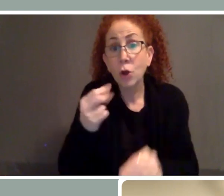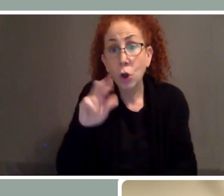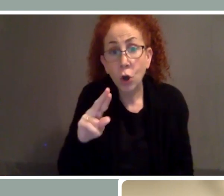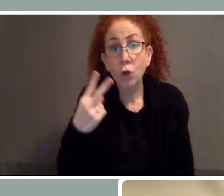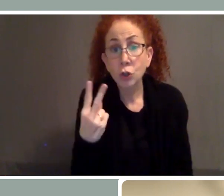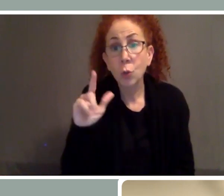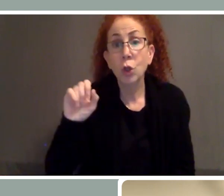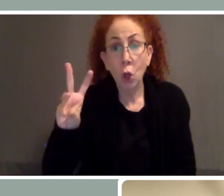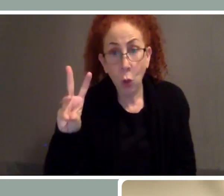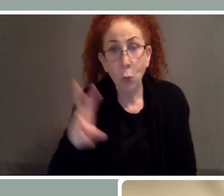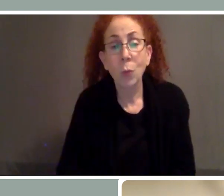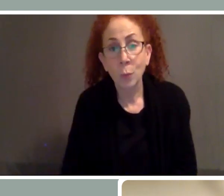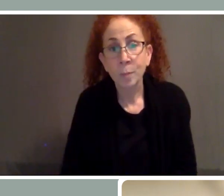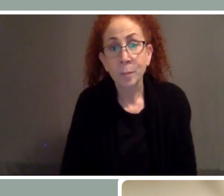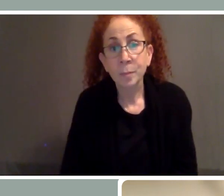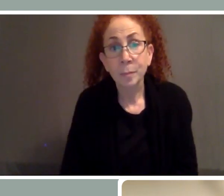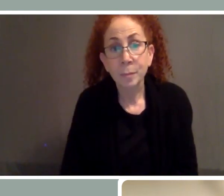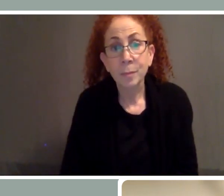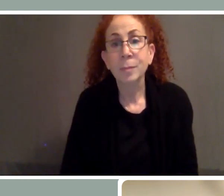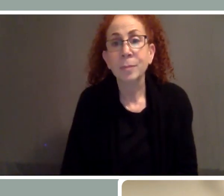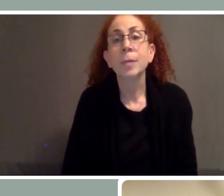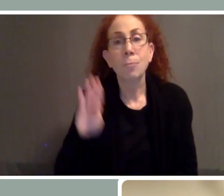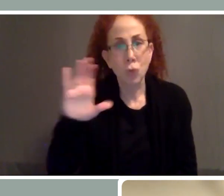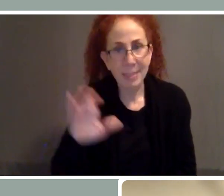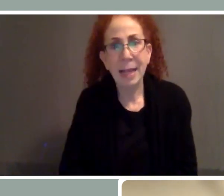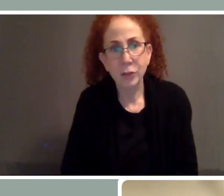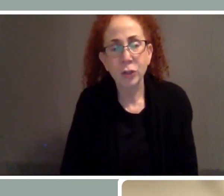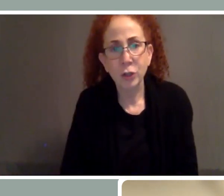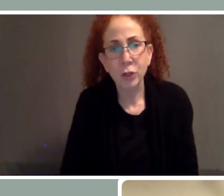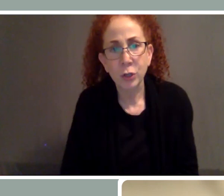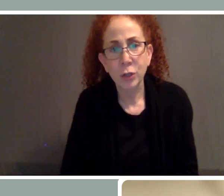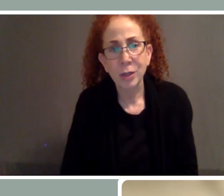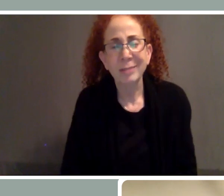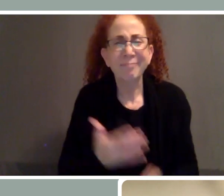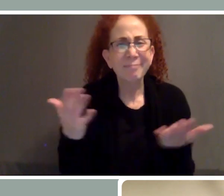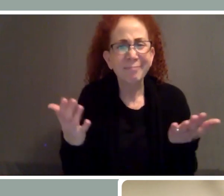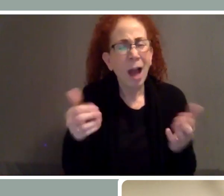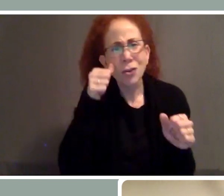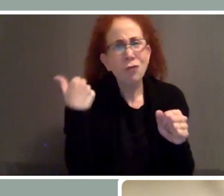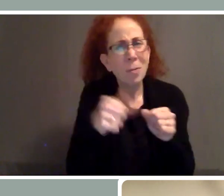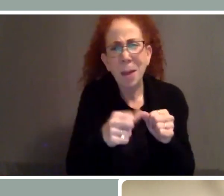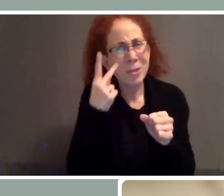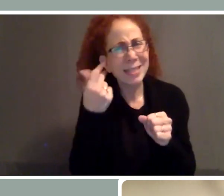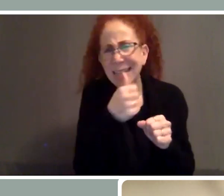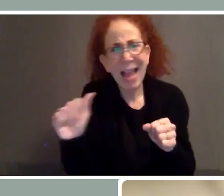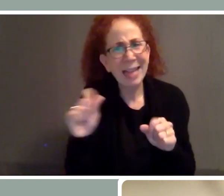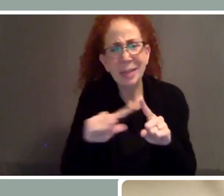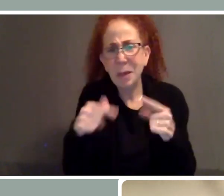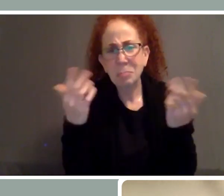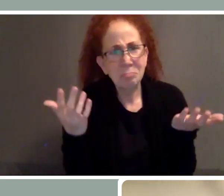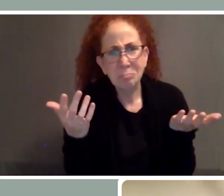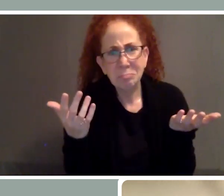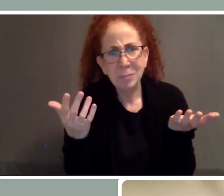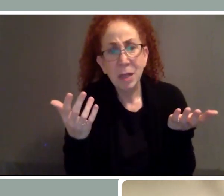HER2 low. Mm-hmm. Breast cancers, which I don't recall seeing any, but there